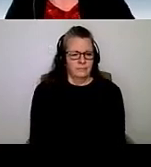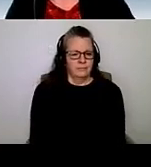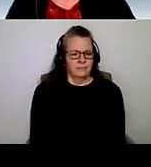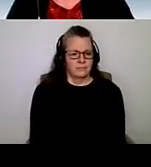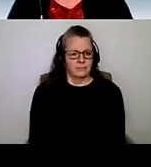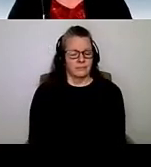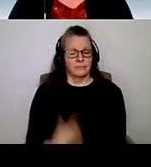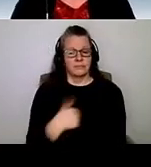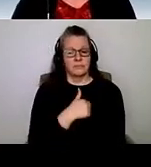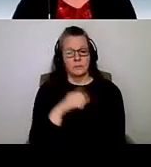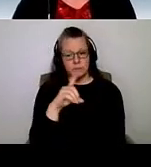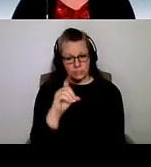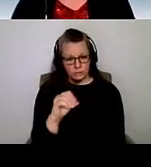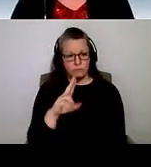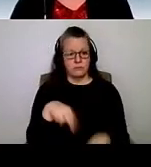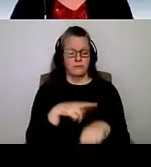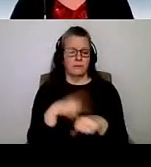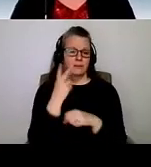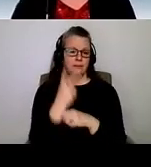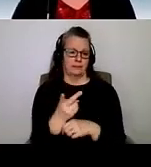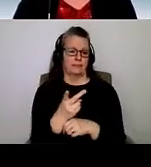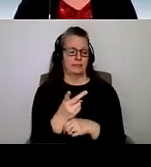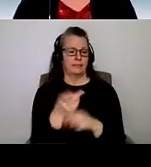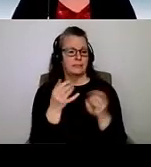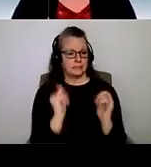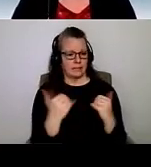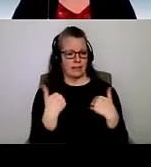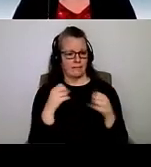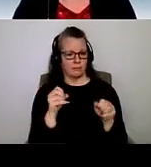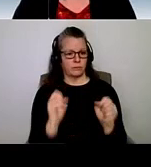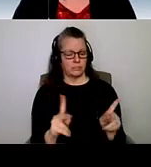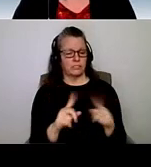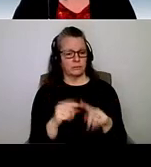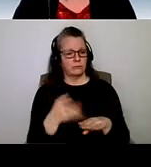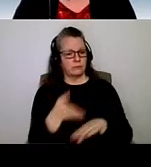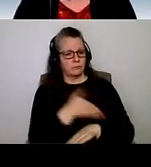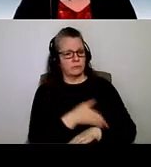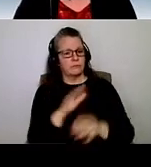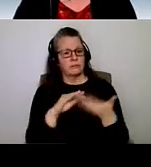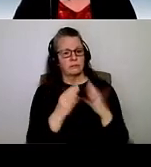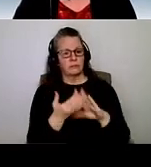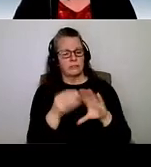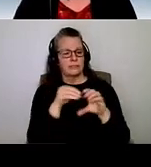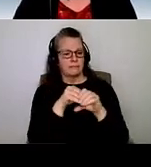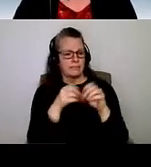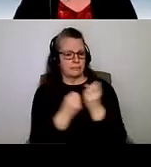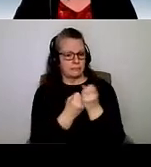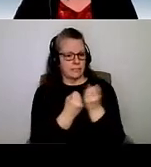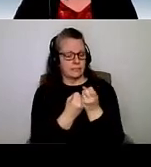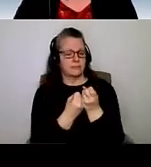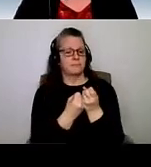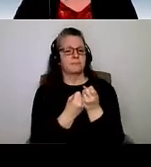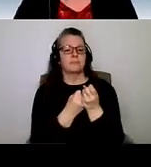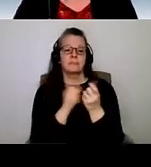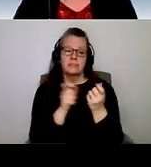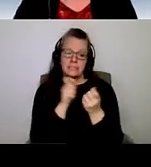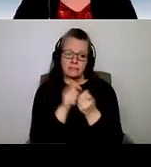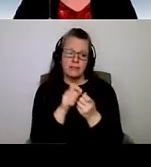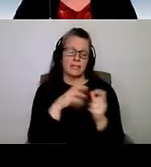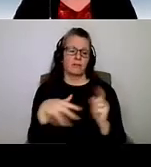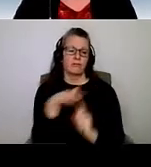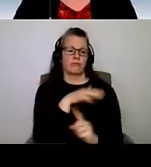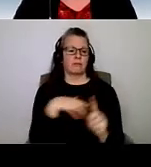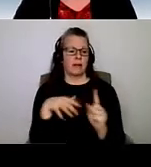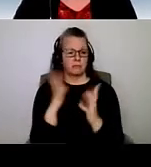We do, of course, see that there are still some opportunities to improve community investments, particularly around aligning